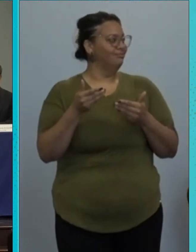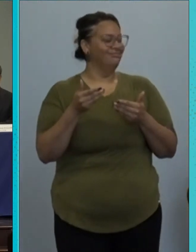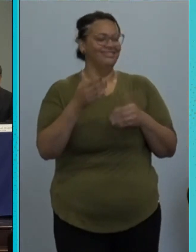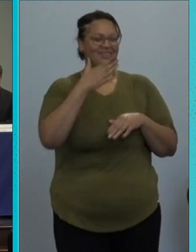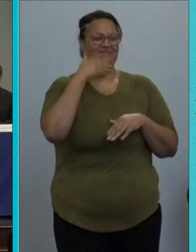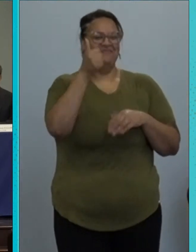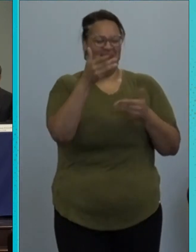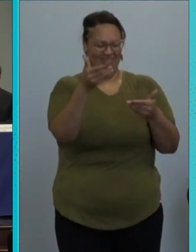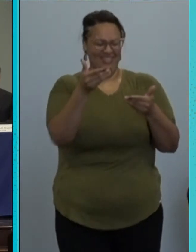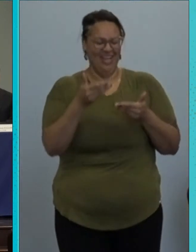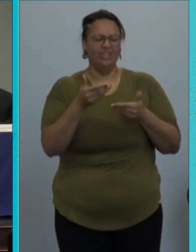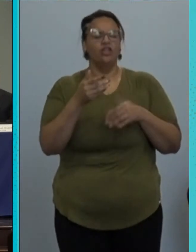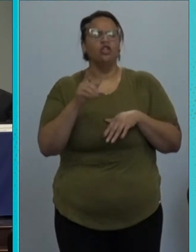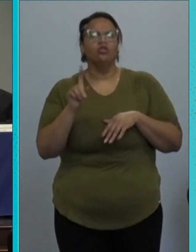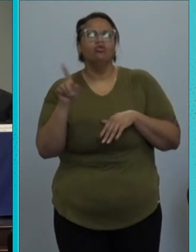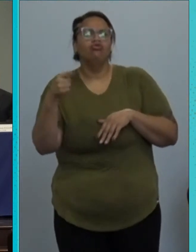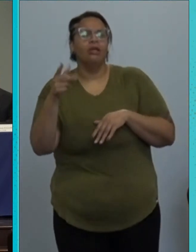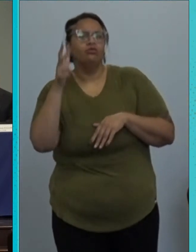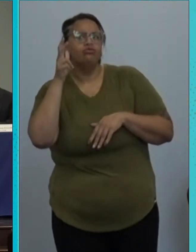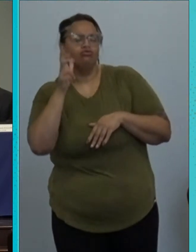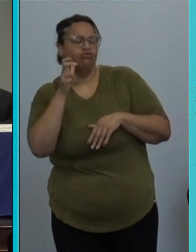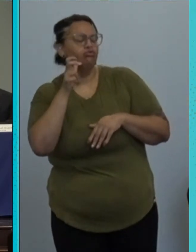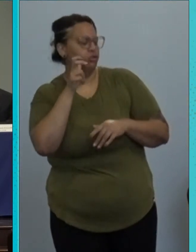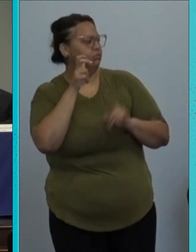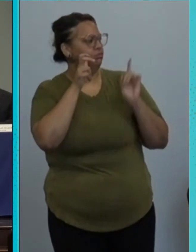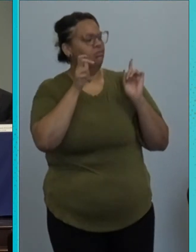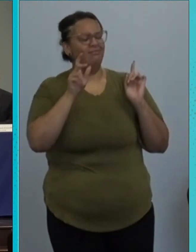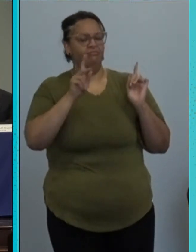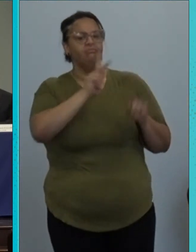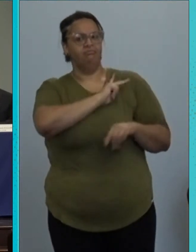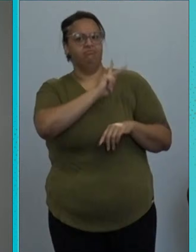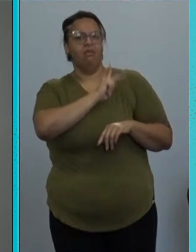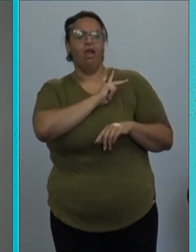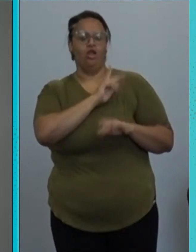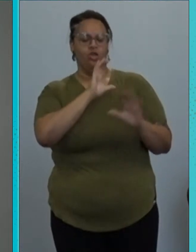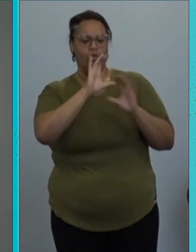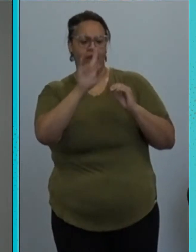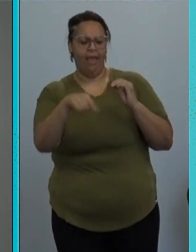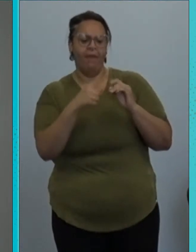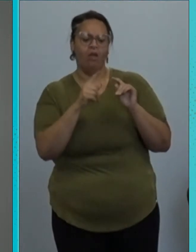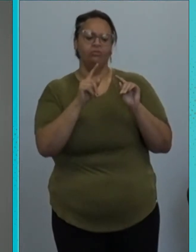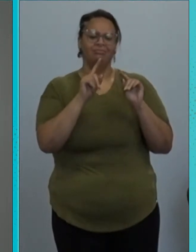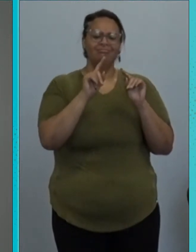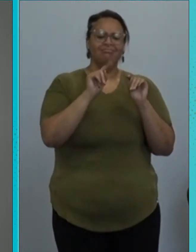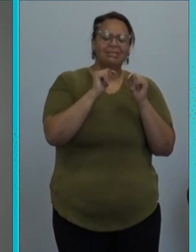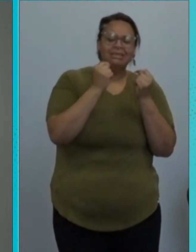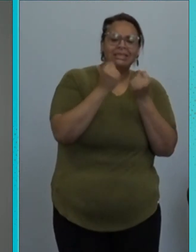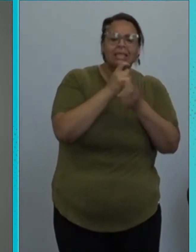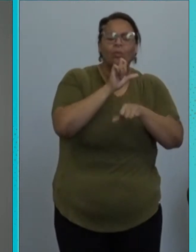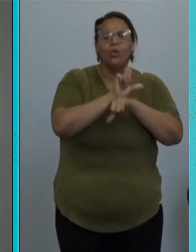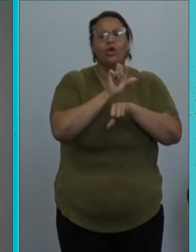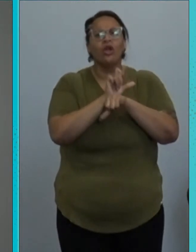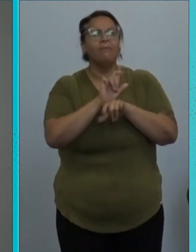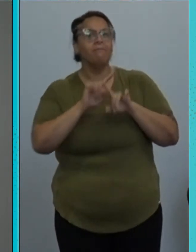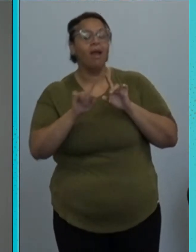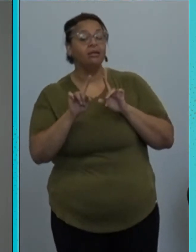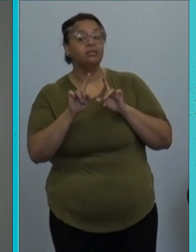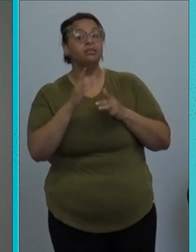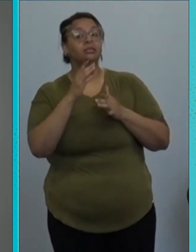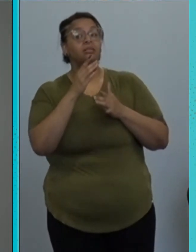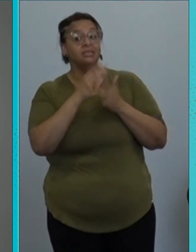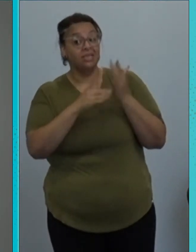him communicate about teamwork, etc. But many of you might not